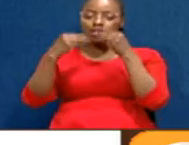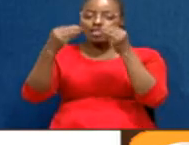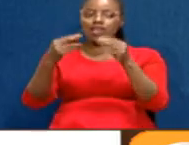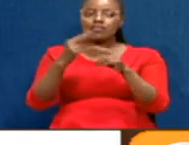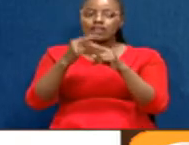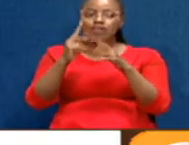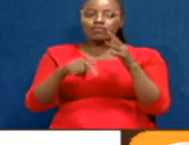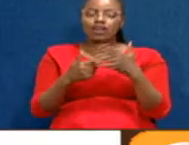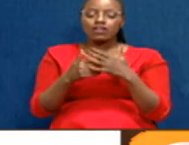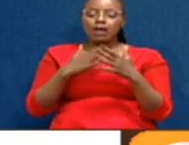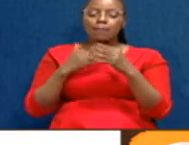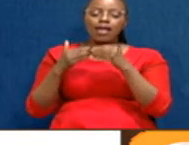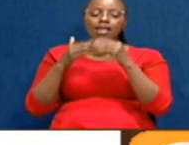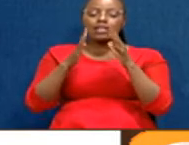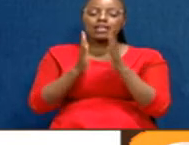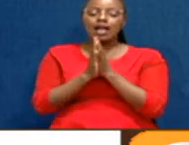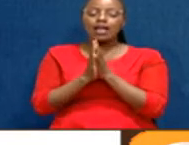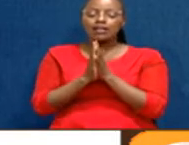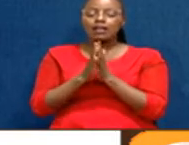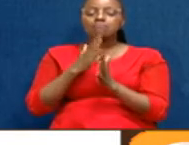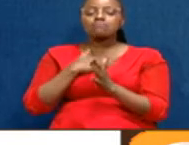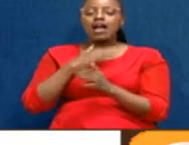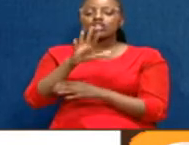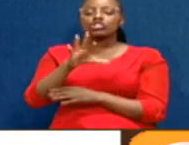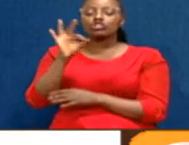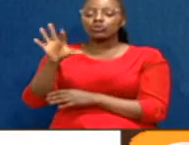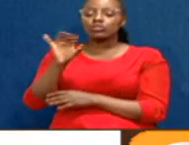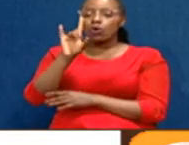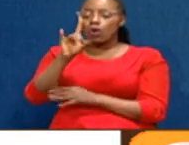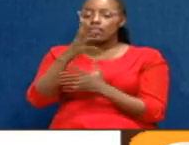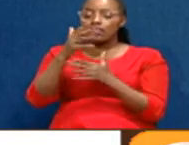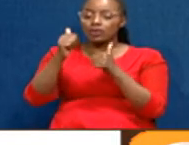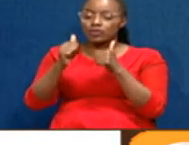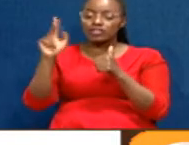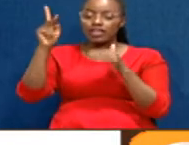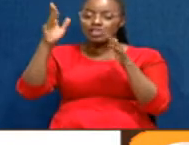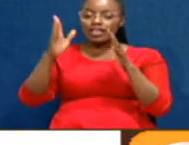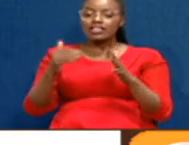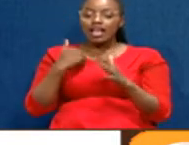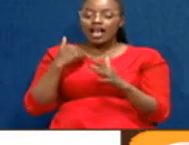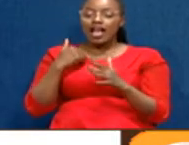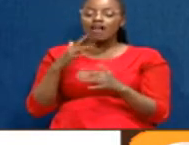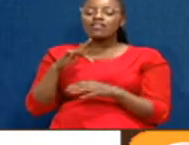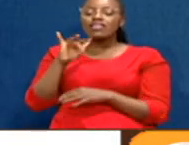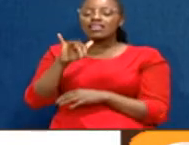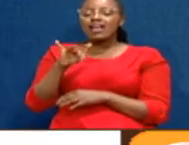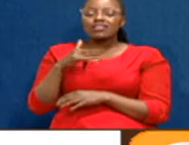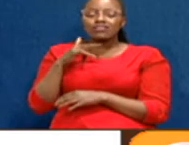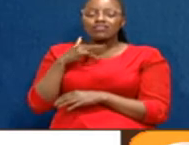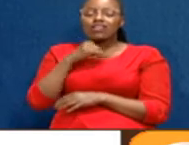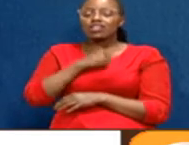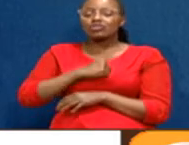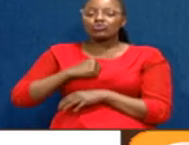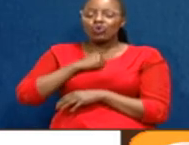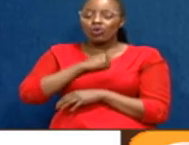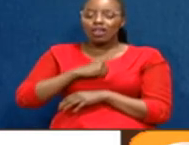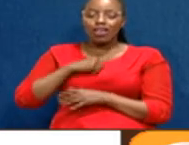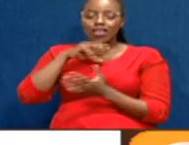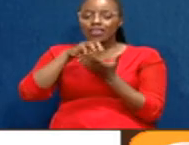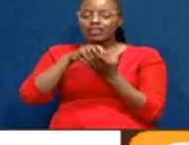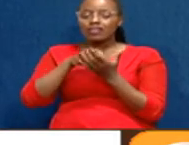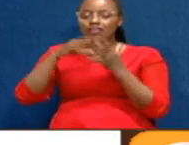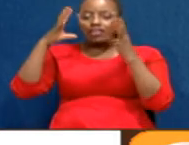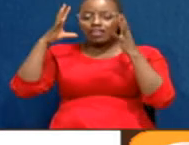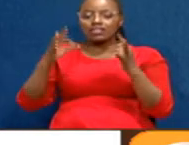that we called My Leader, My Choice. And one of the things that was very stunning is Kenyans have that apathy. They've gone to a situation where